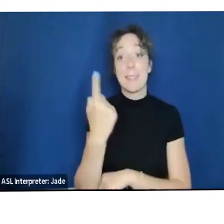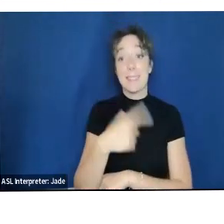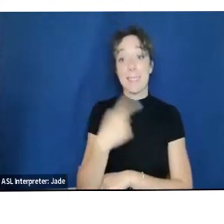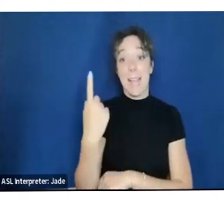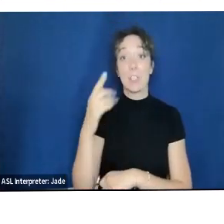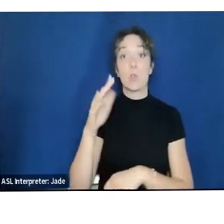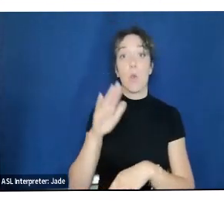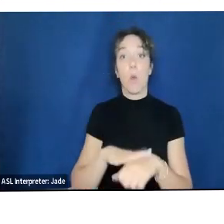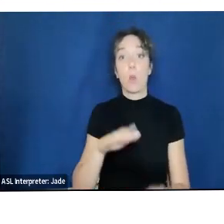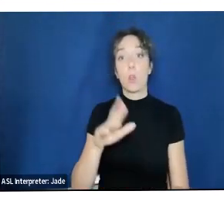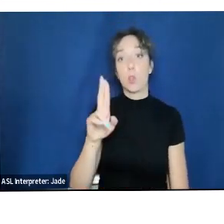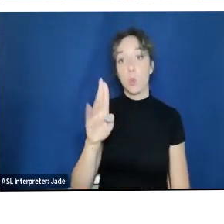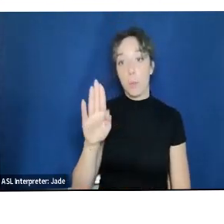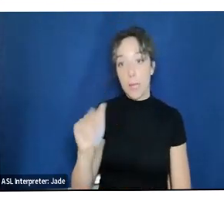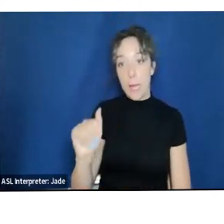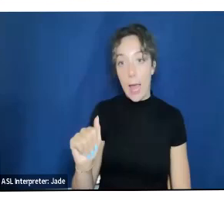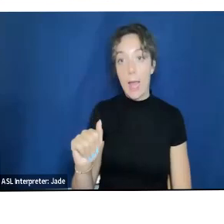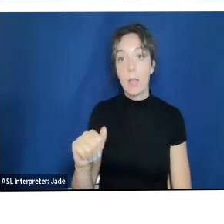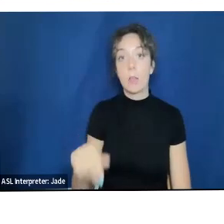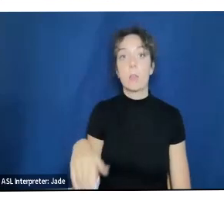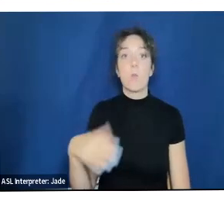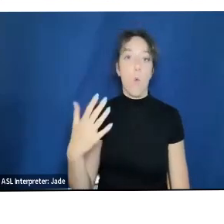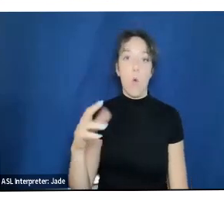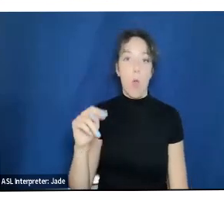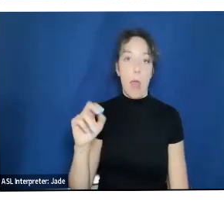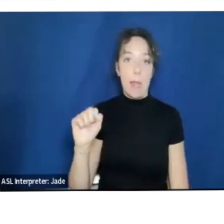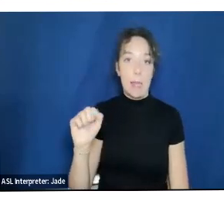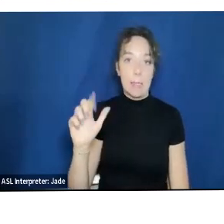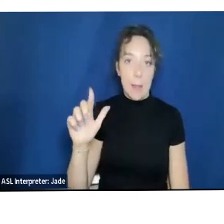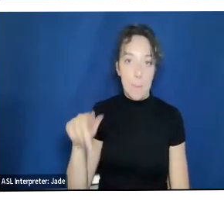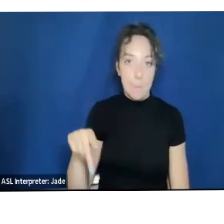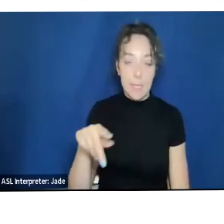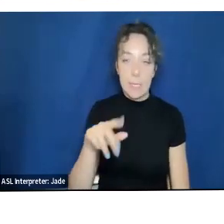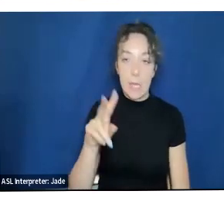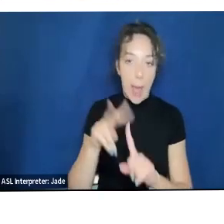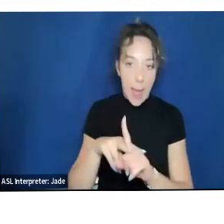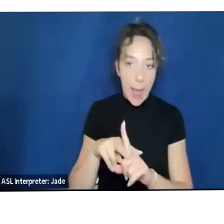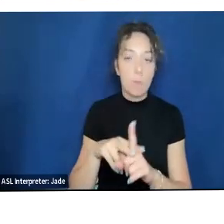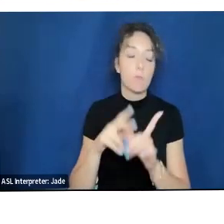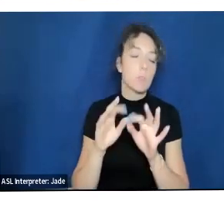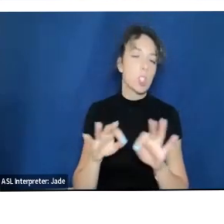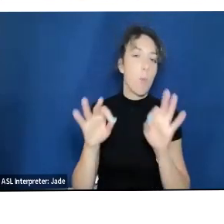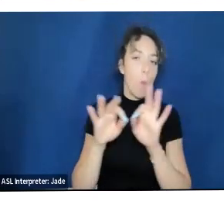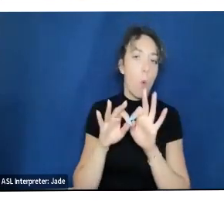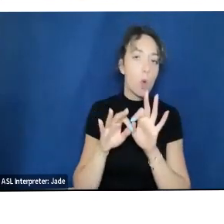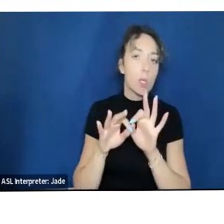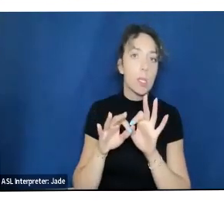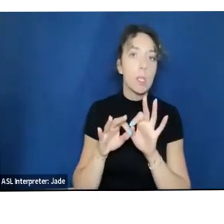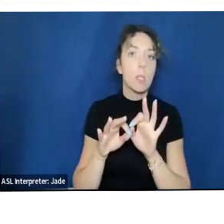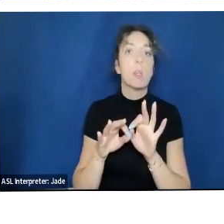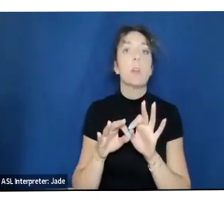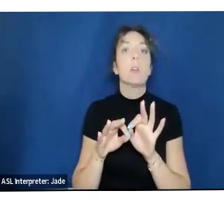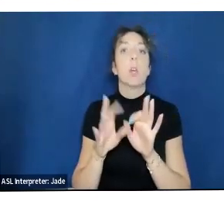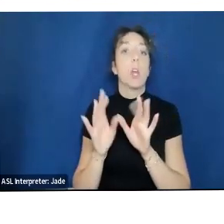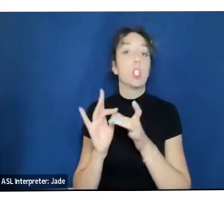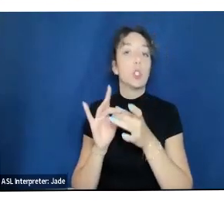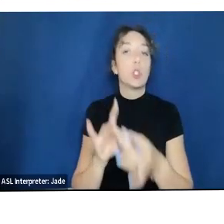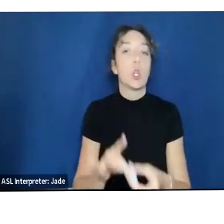the UBAs or NSLP apps or whatever is important in terms of whether or not